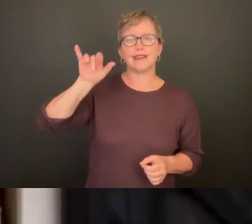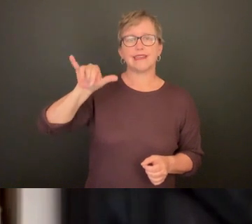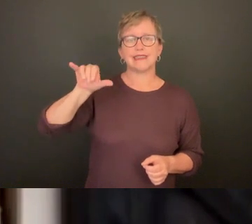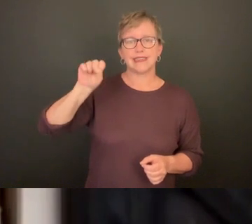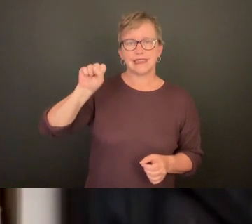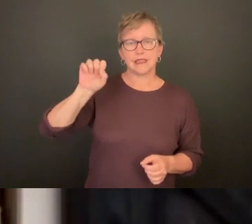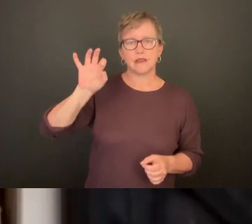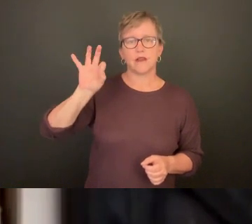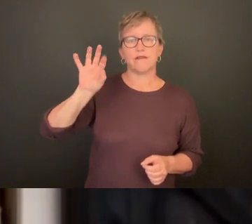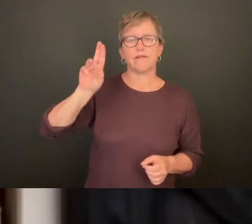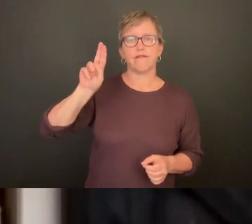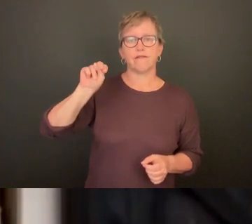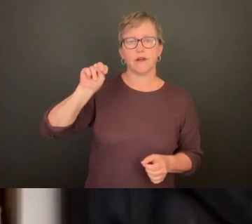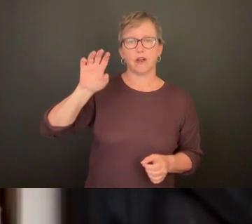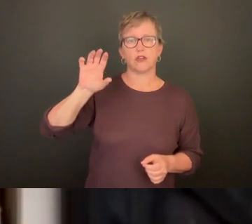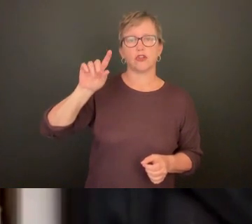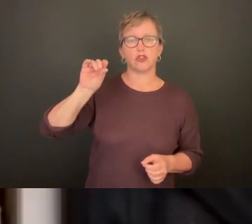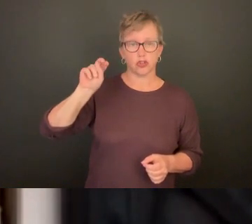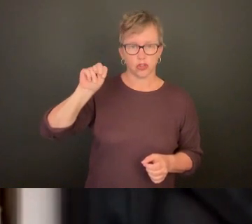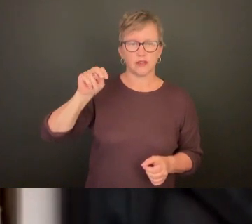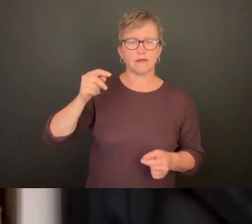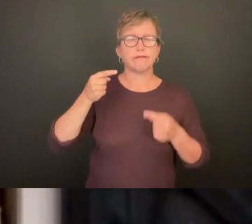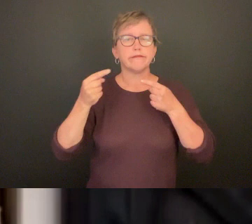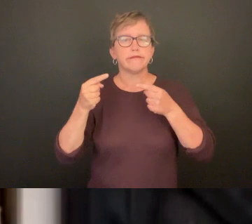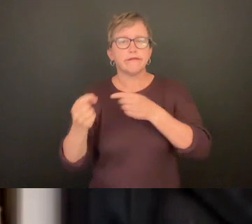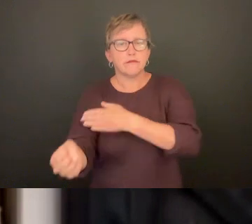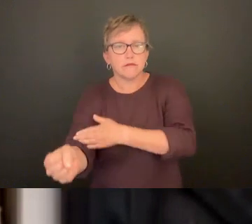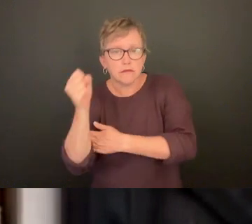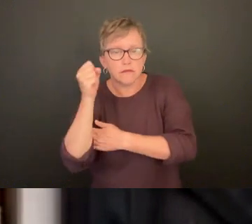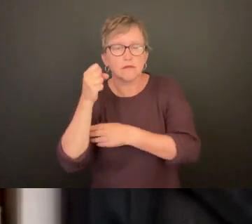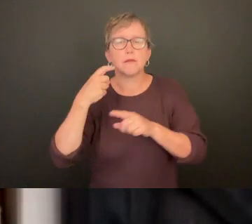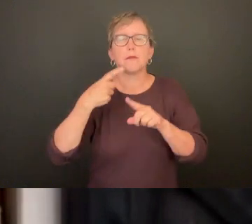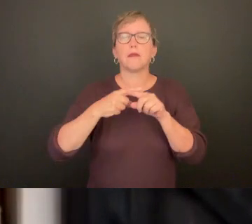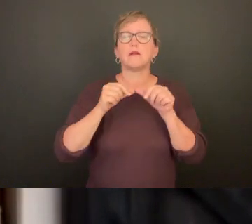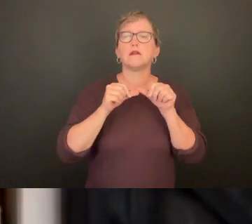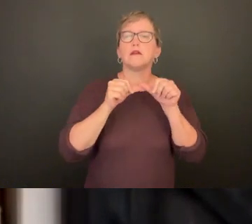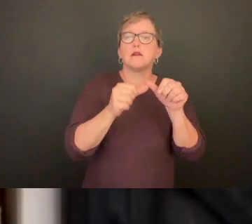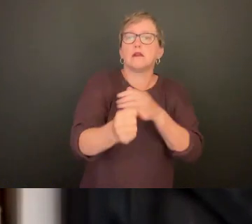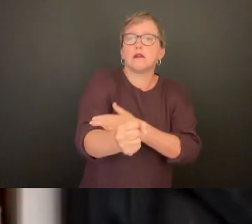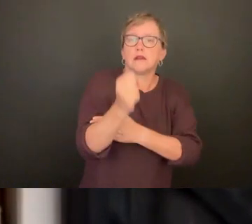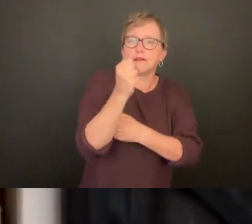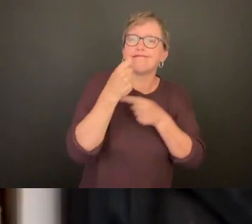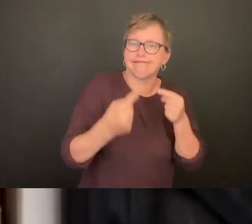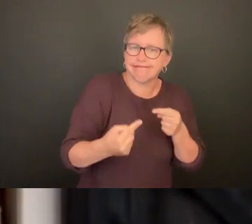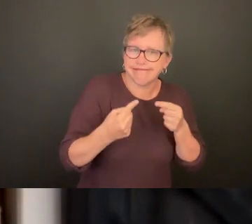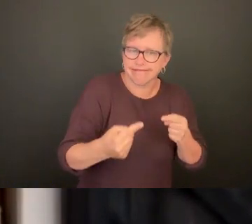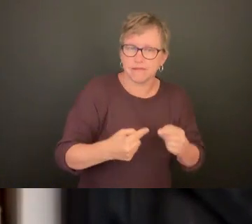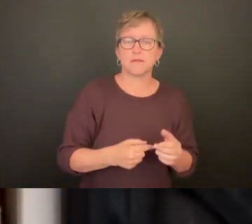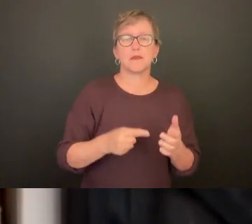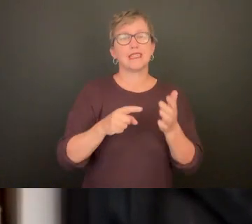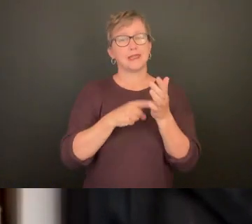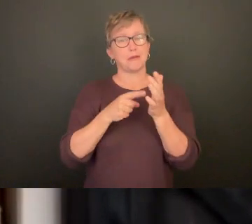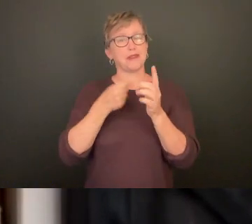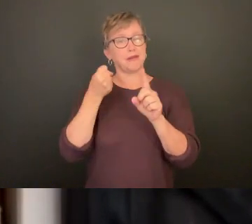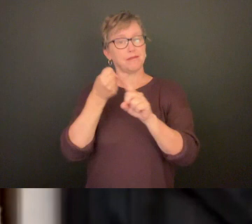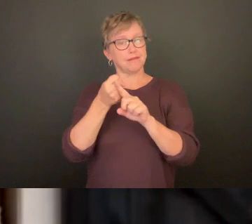in sex and spinal cord injury, and it came out. Spinal cord injury have a significant impact on sexual function, both for men and